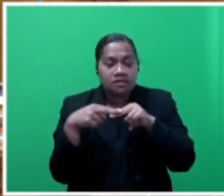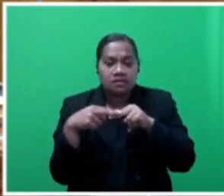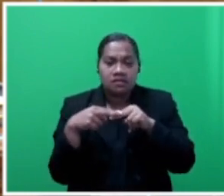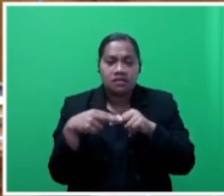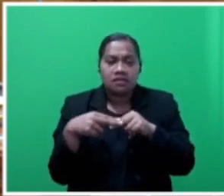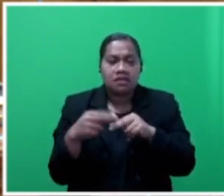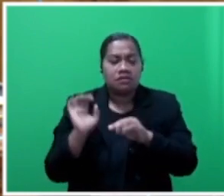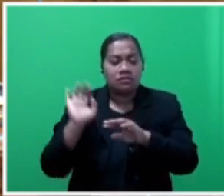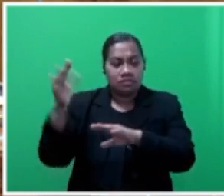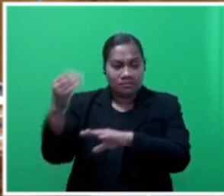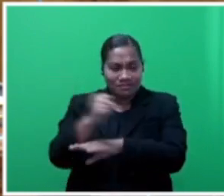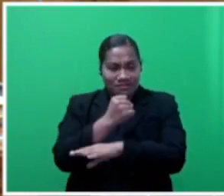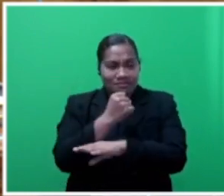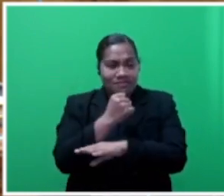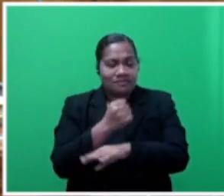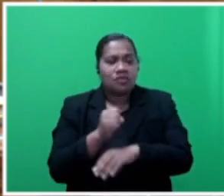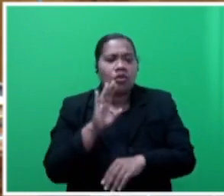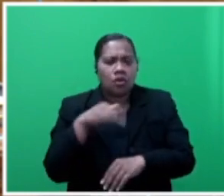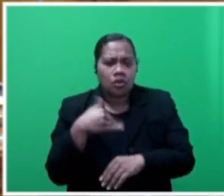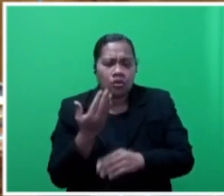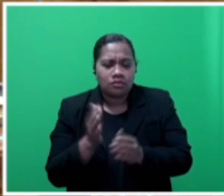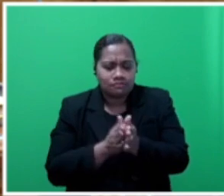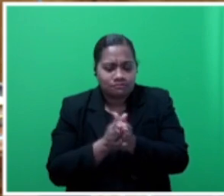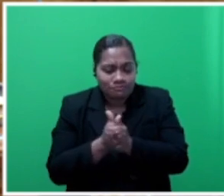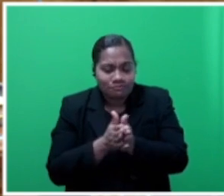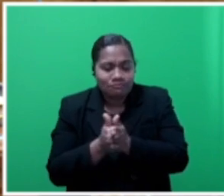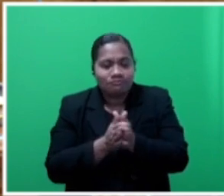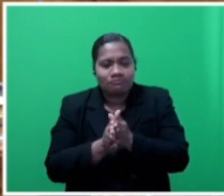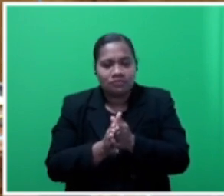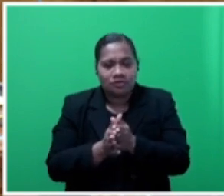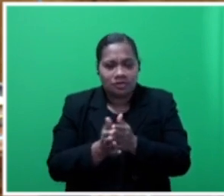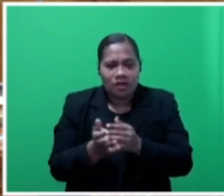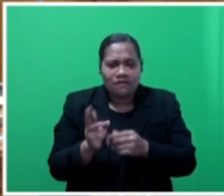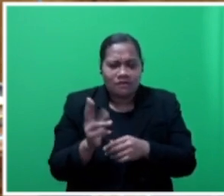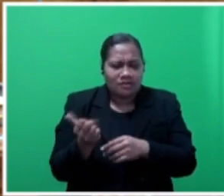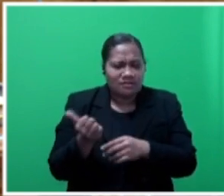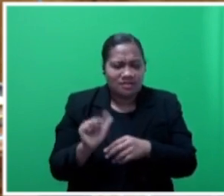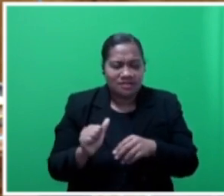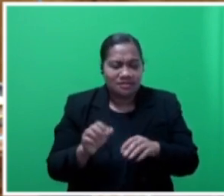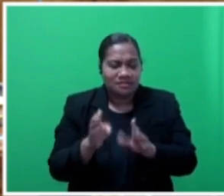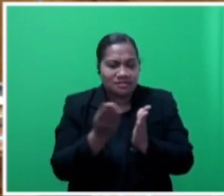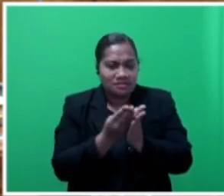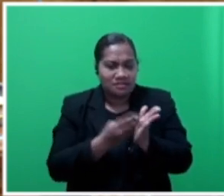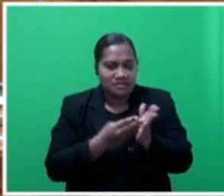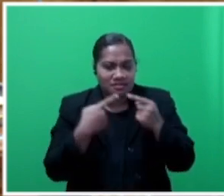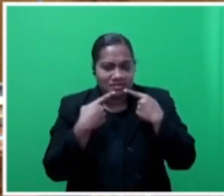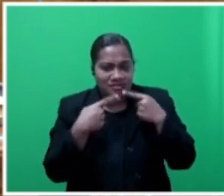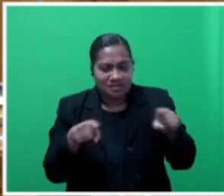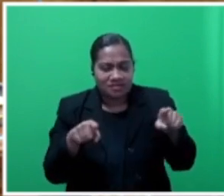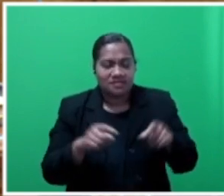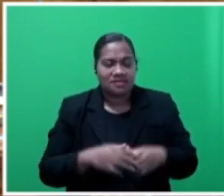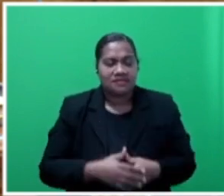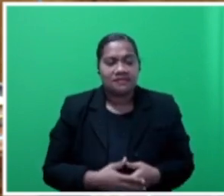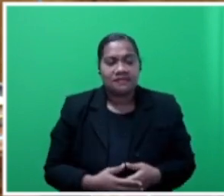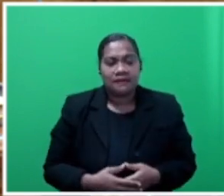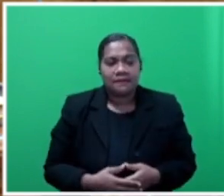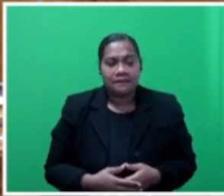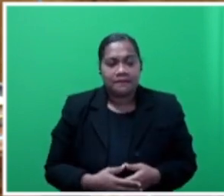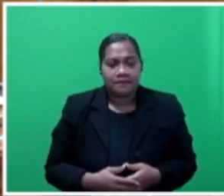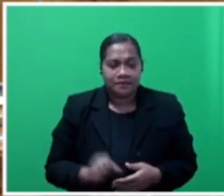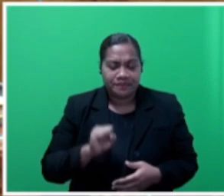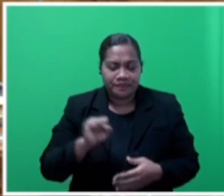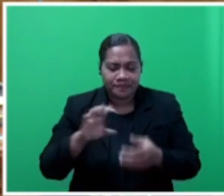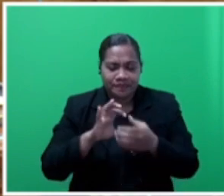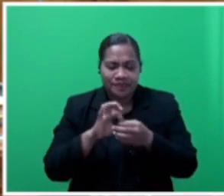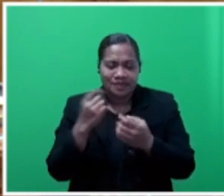will always take an keen interest and look forward to any budget announcement based on their own individual group or group